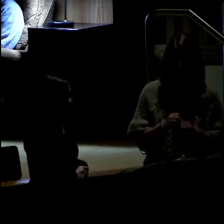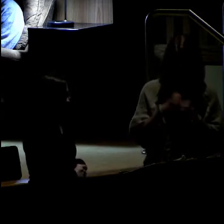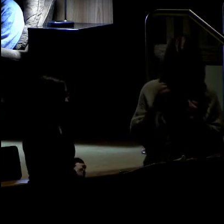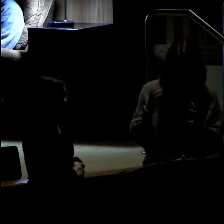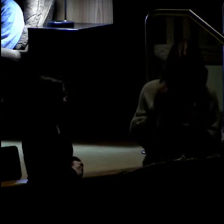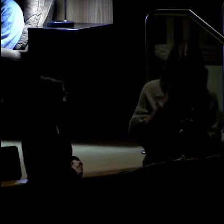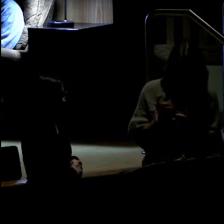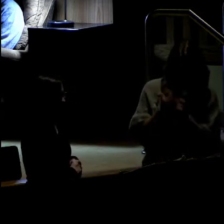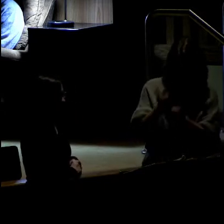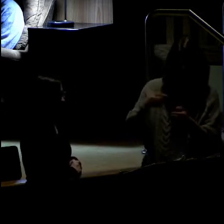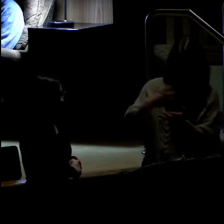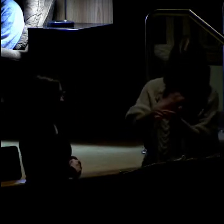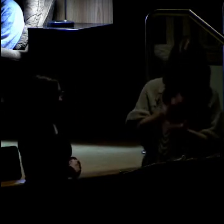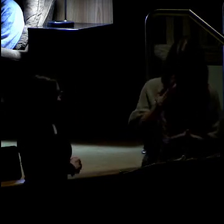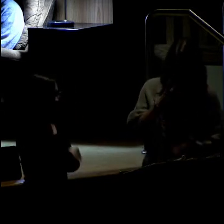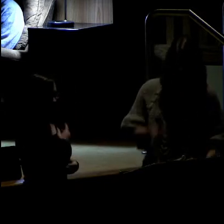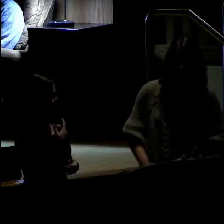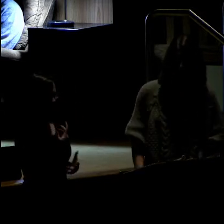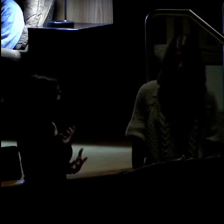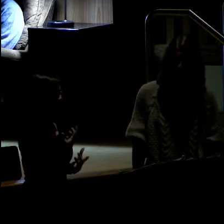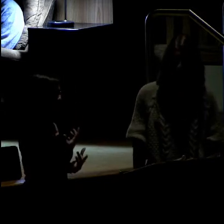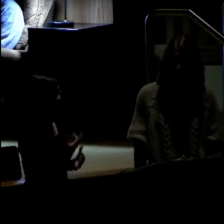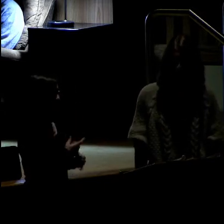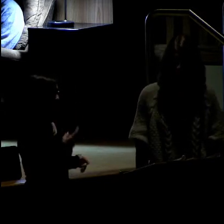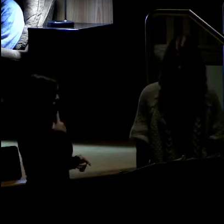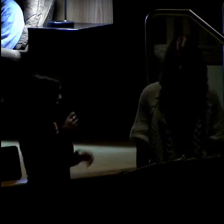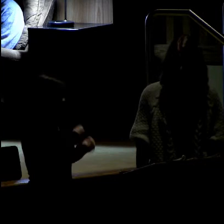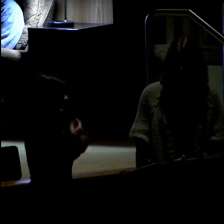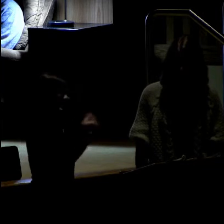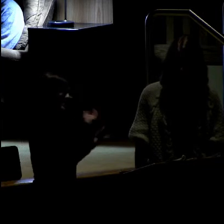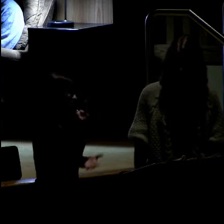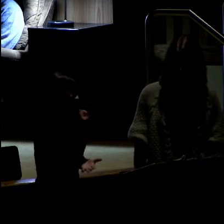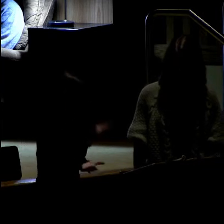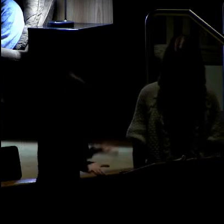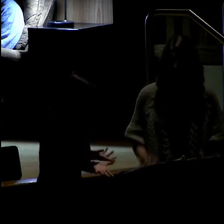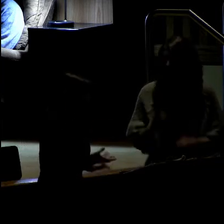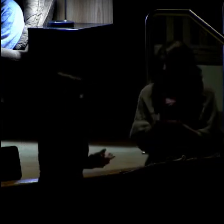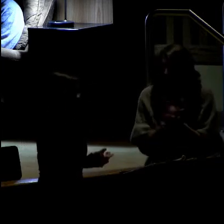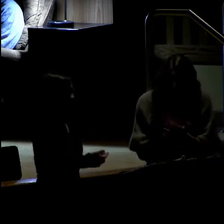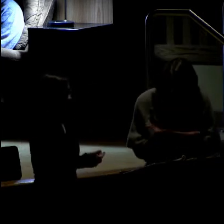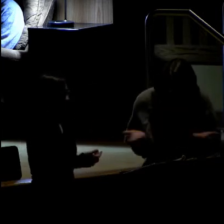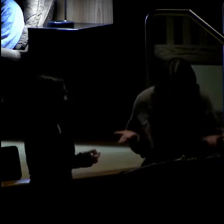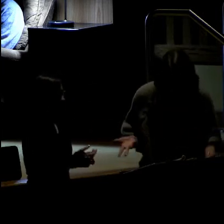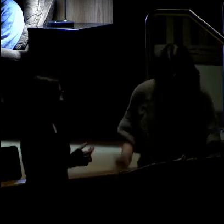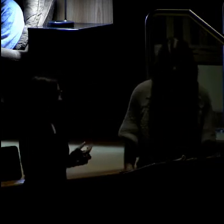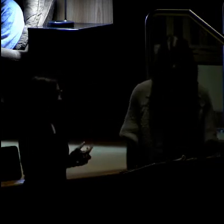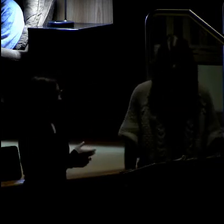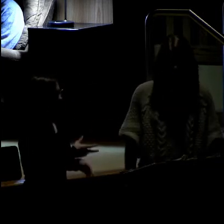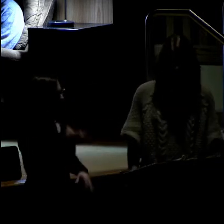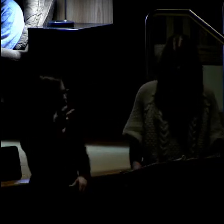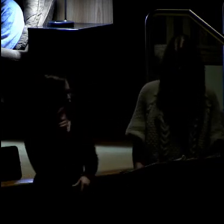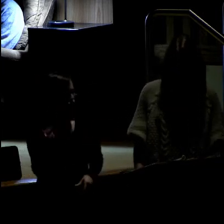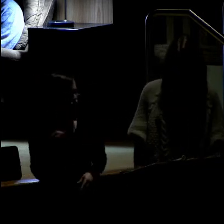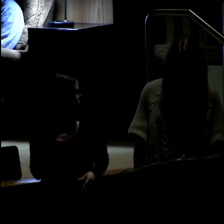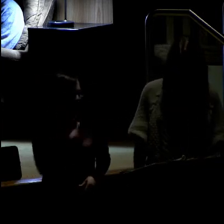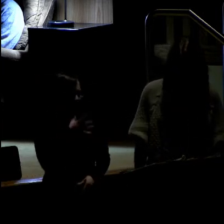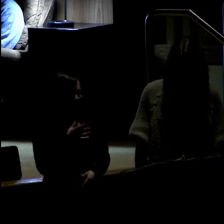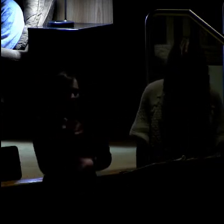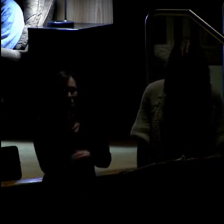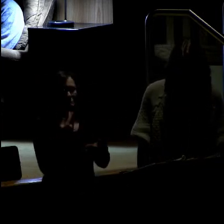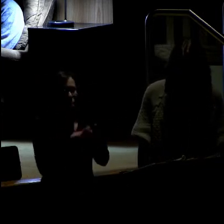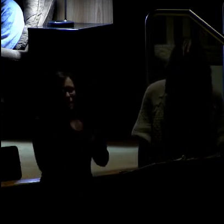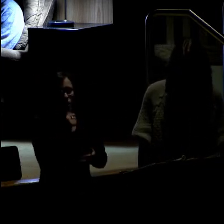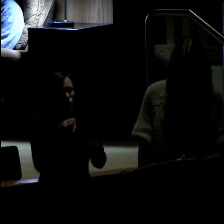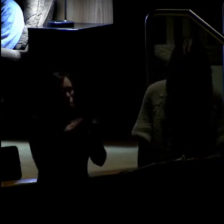give in the offering, Mom? Well, I'm sure we could give something. Something? Listen, you two, money doesn't grow on trees.